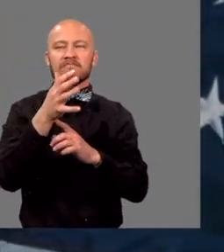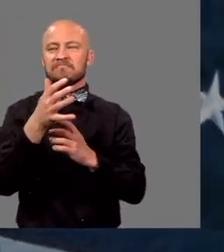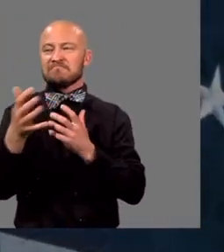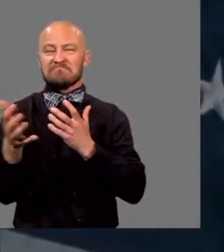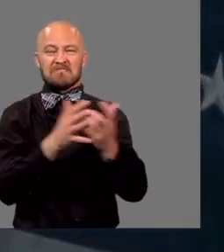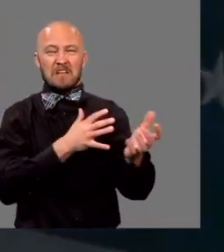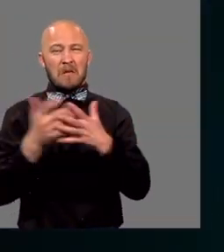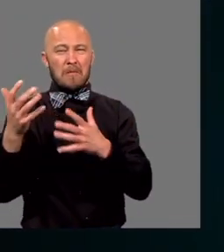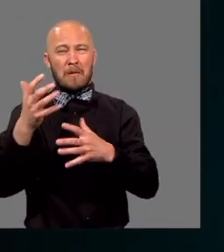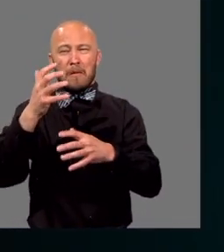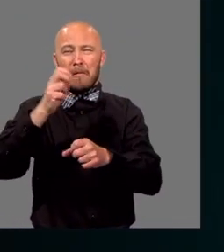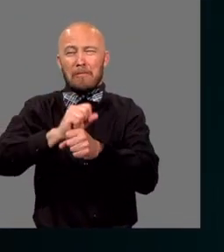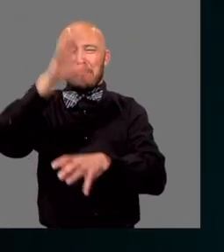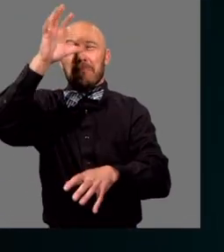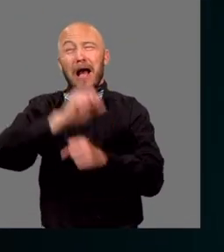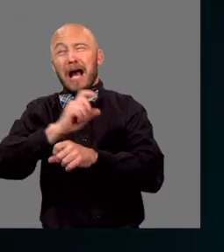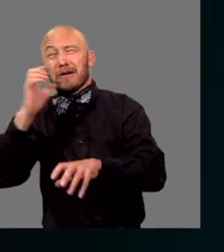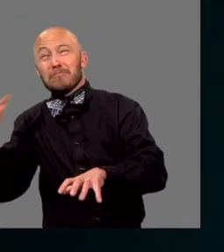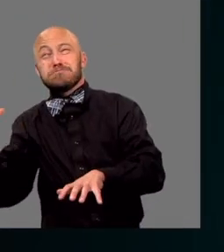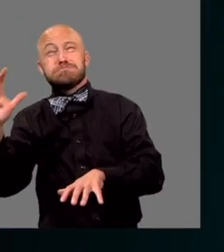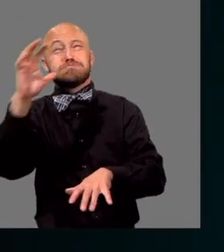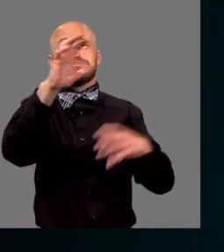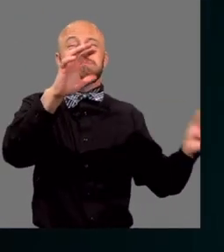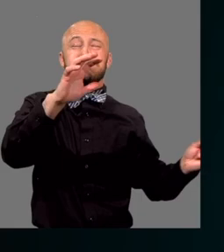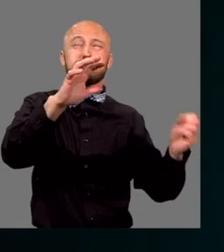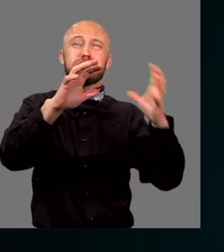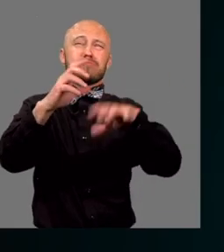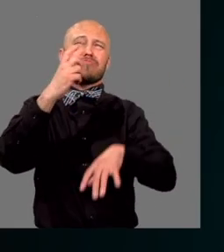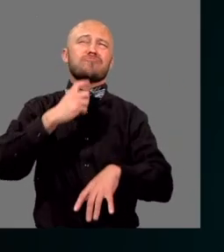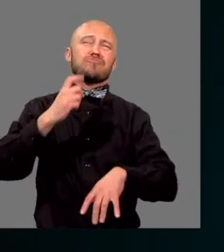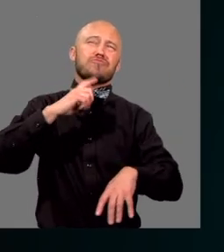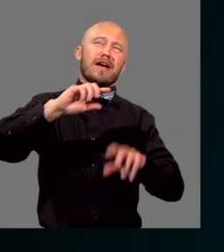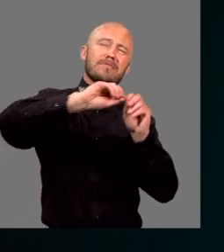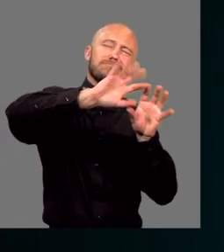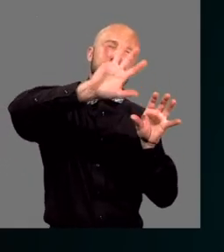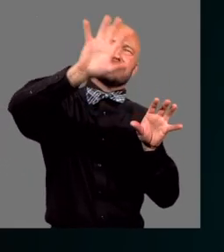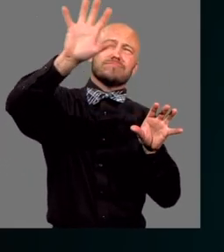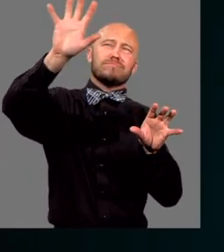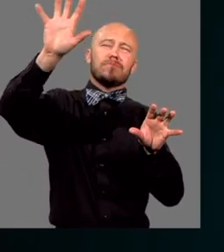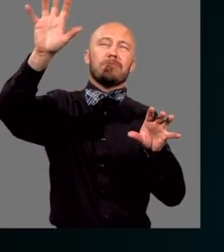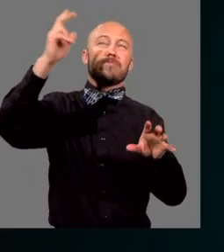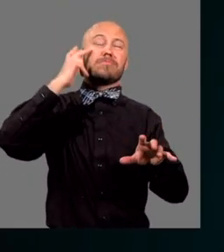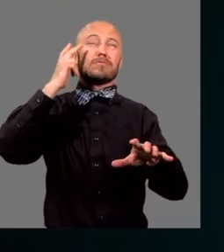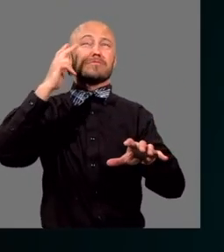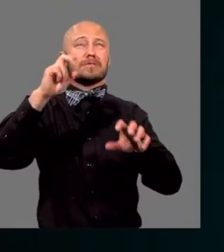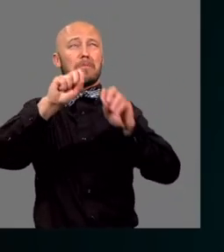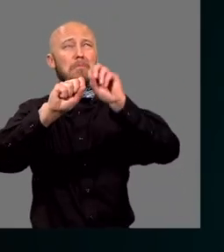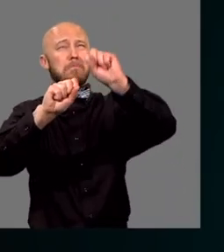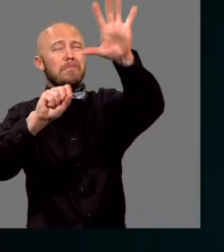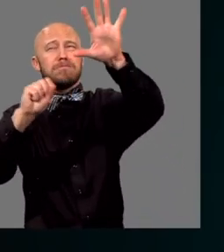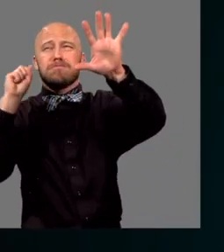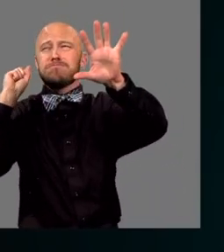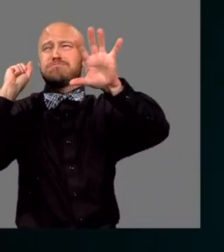streaming, and the rocket's red glare, the